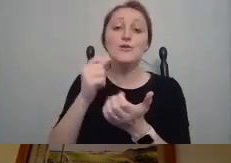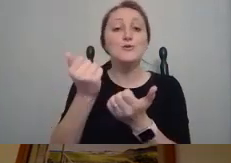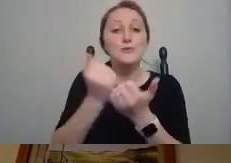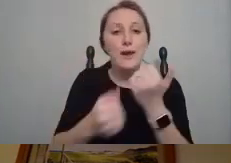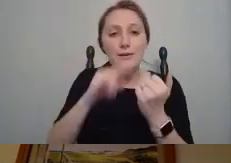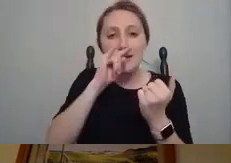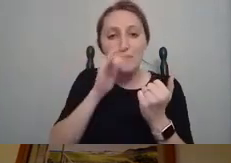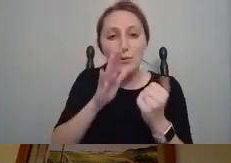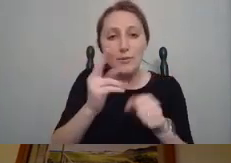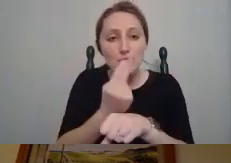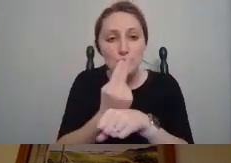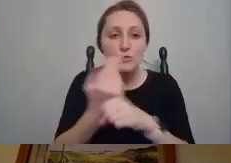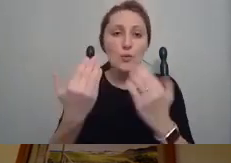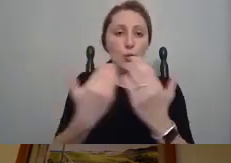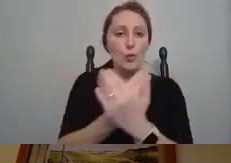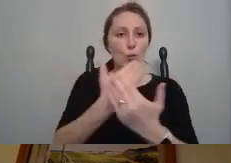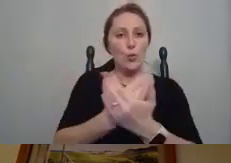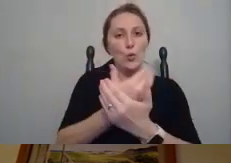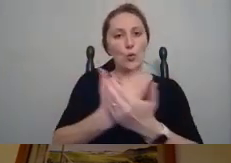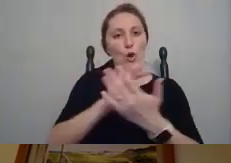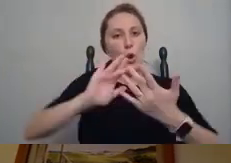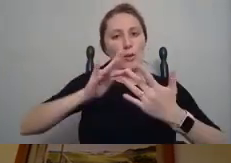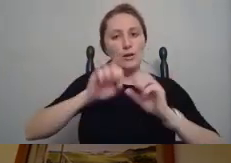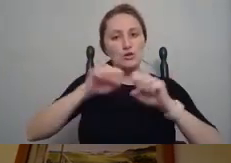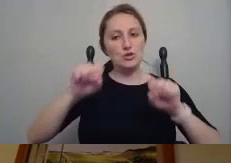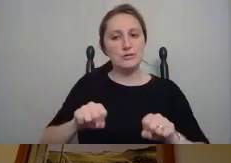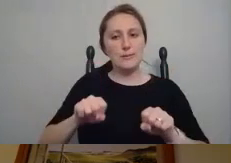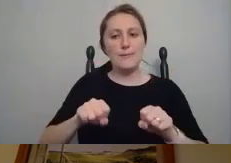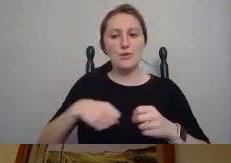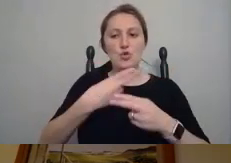is going to be using a new online learning system called